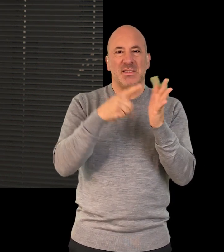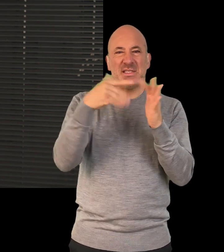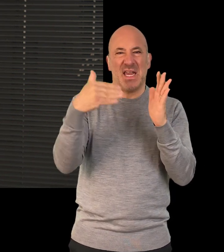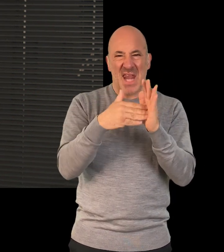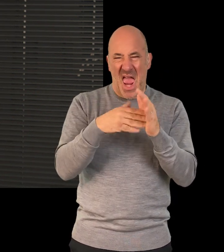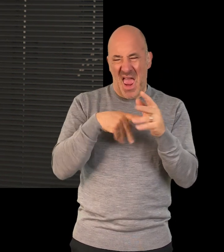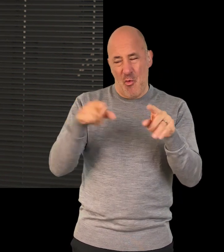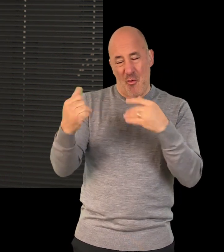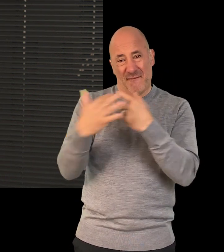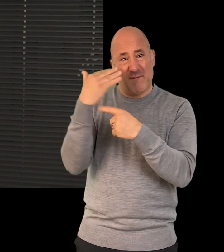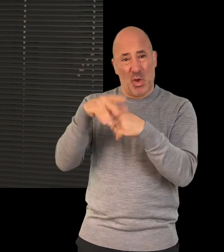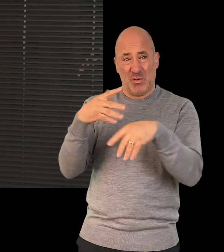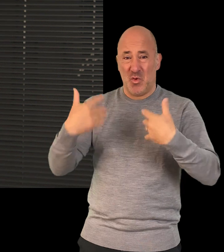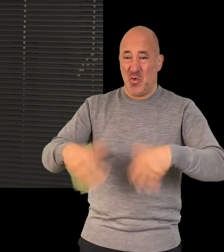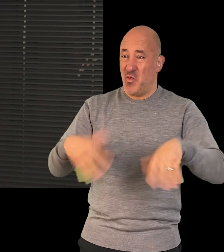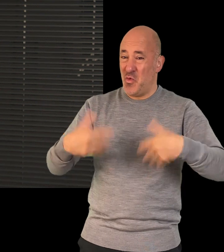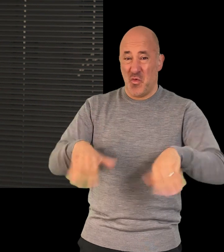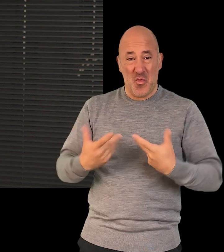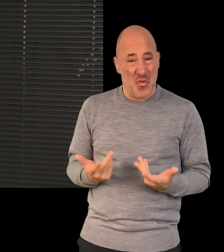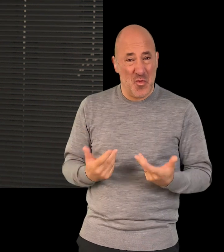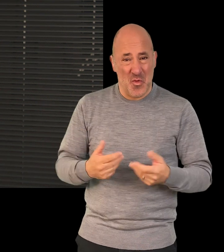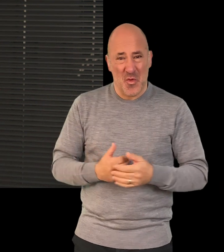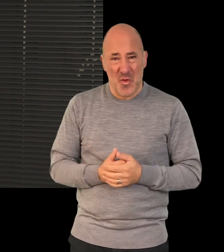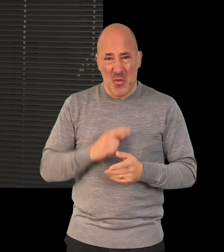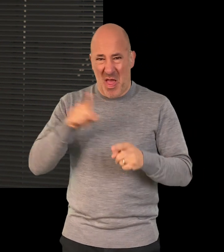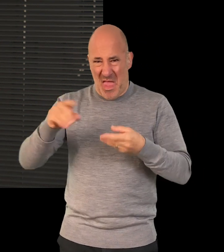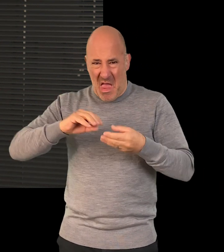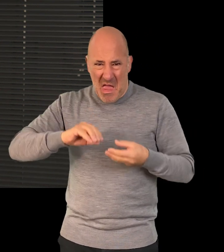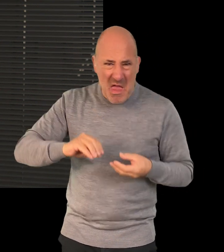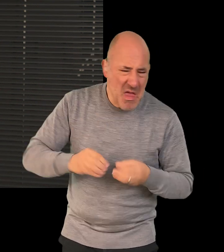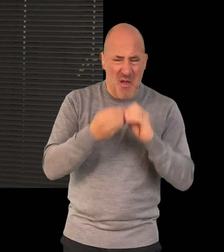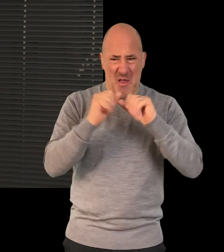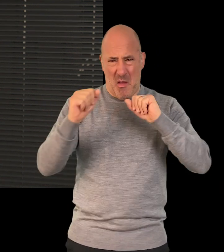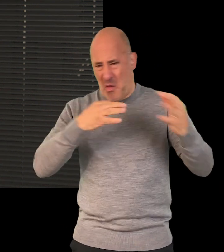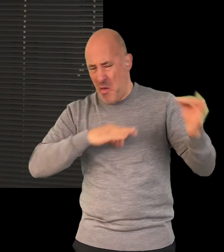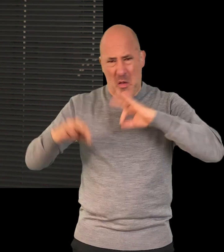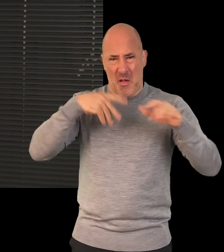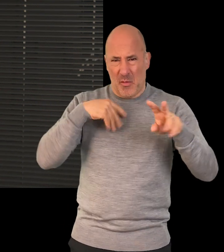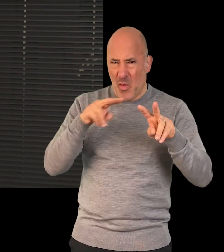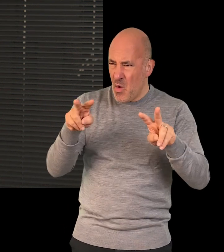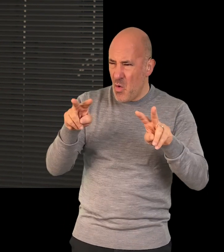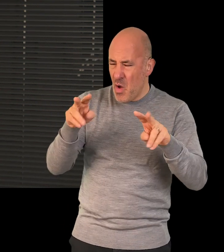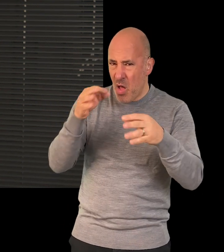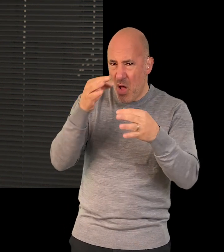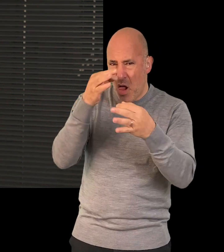They were making work that I found compelling and challenging and intriguing,